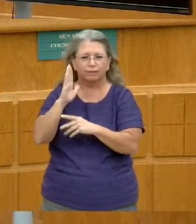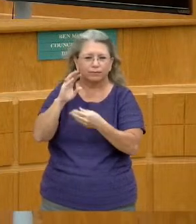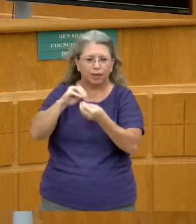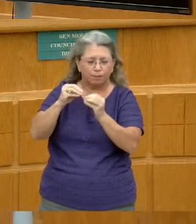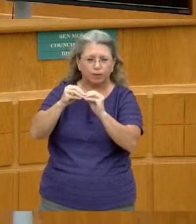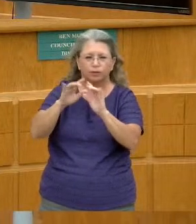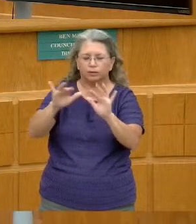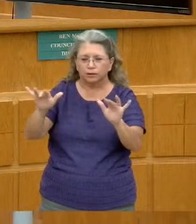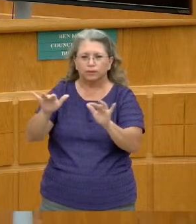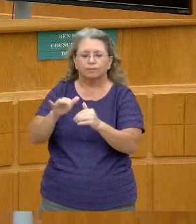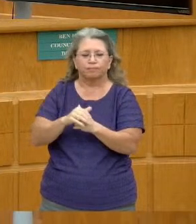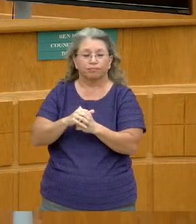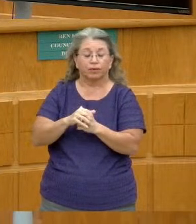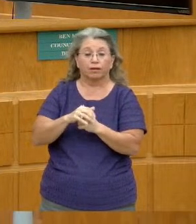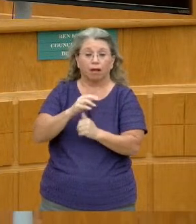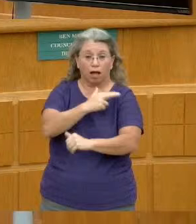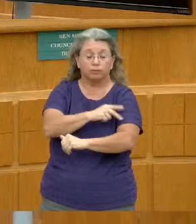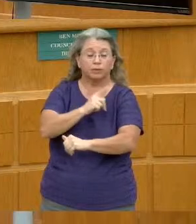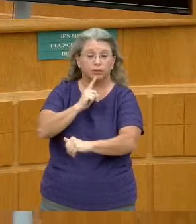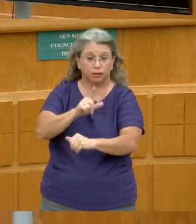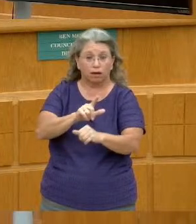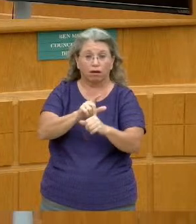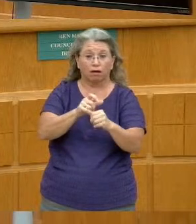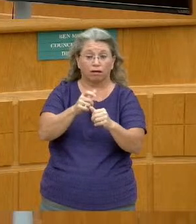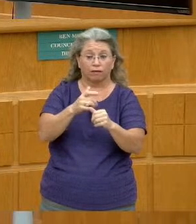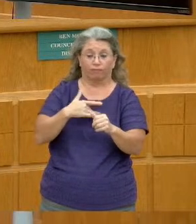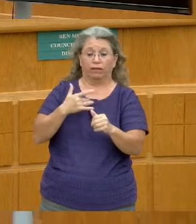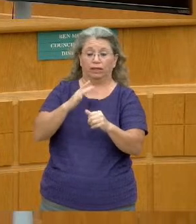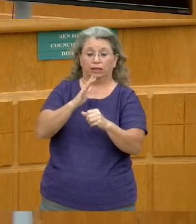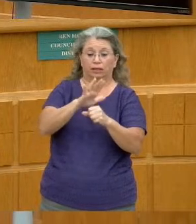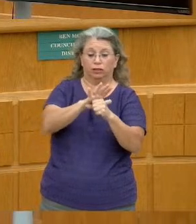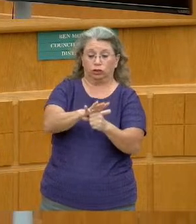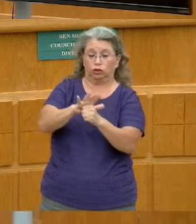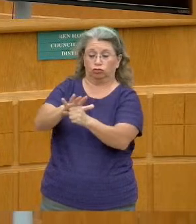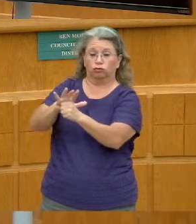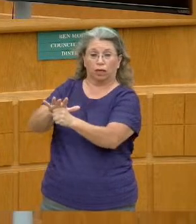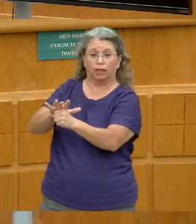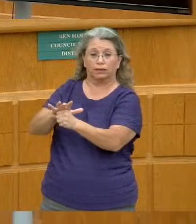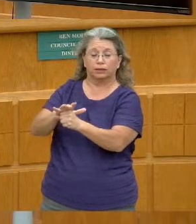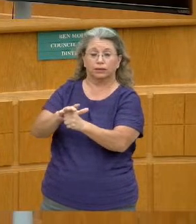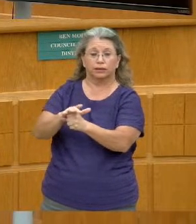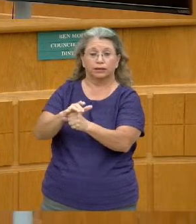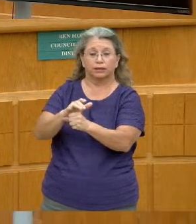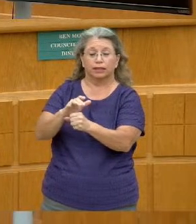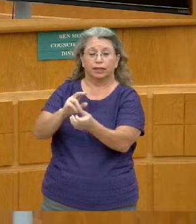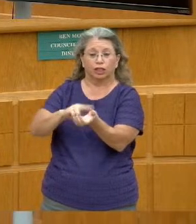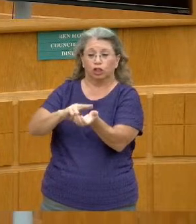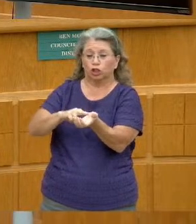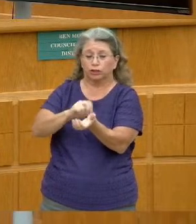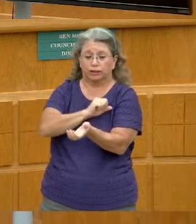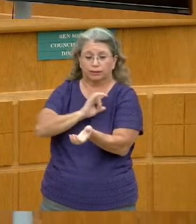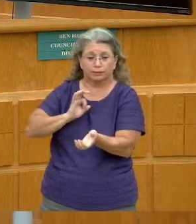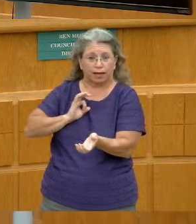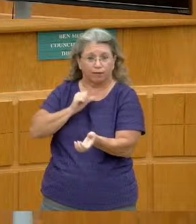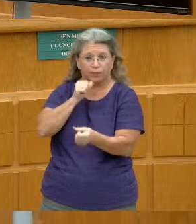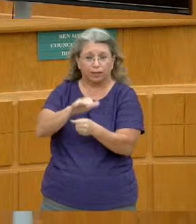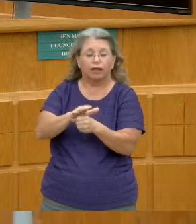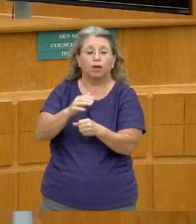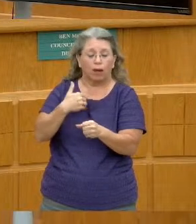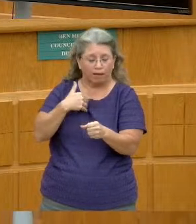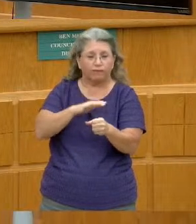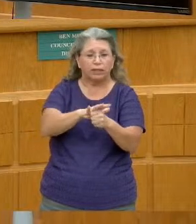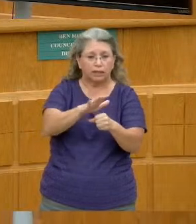hospitals are being strained. The issue really is nursing staff at this point. And so there's enough beds and there's